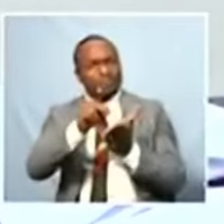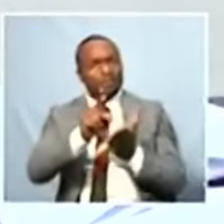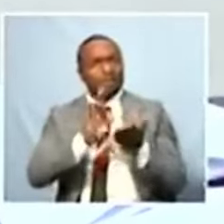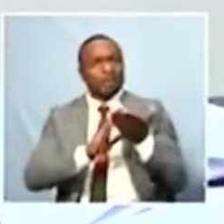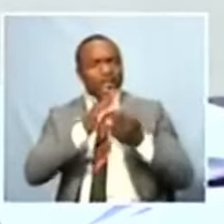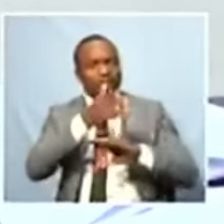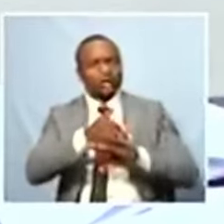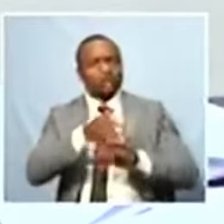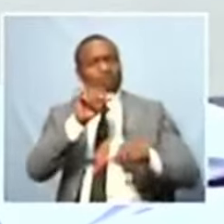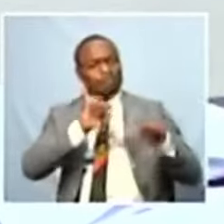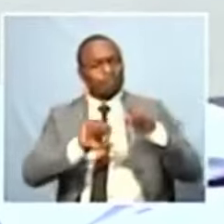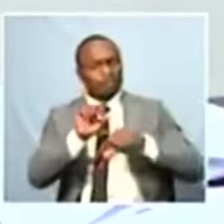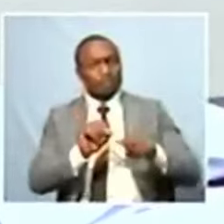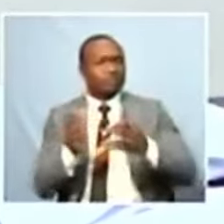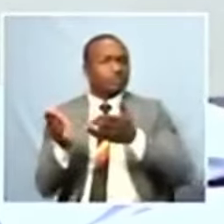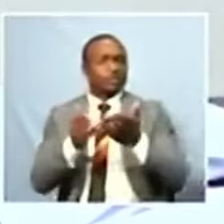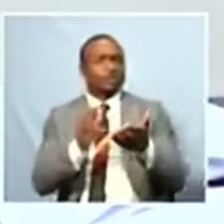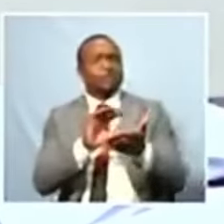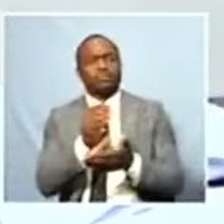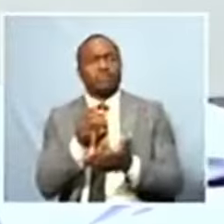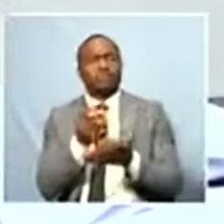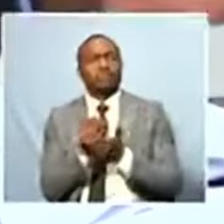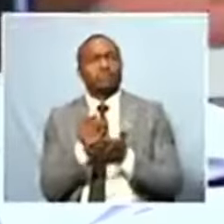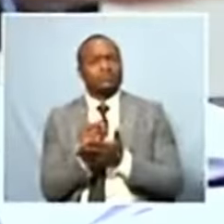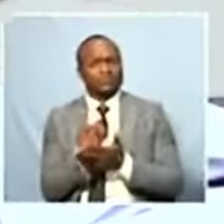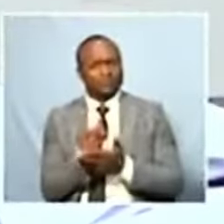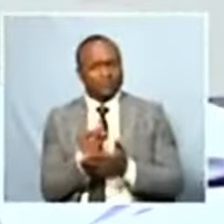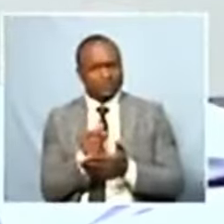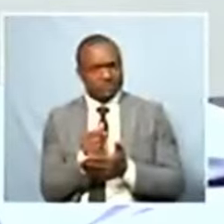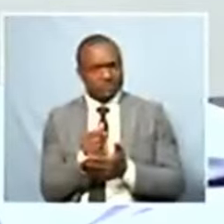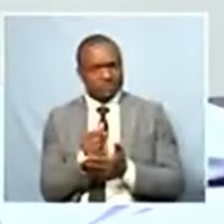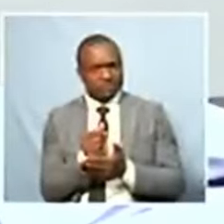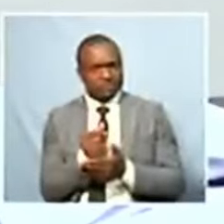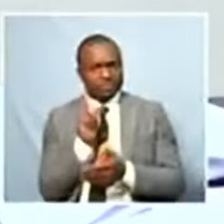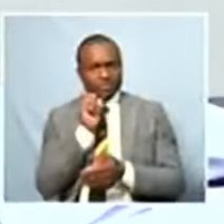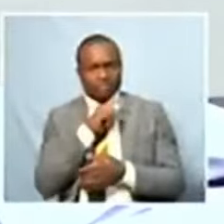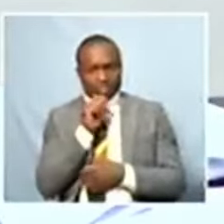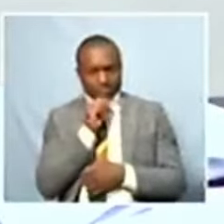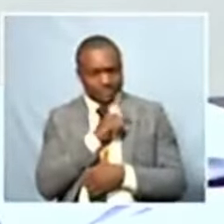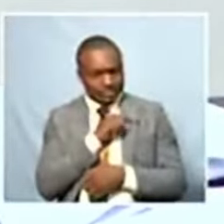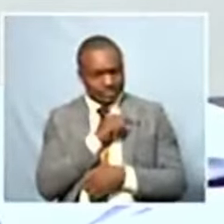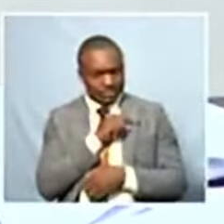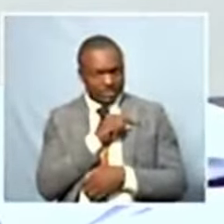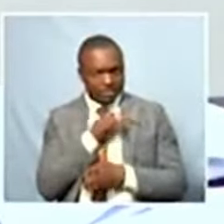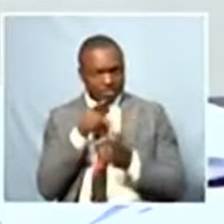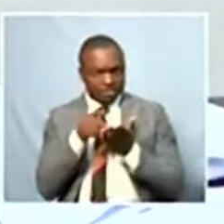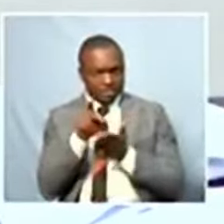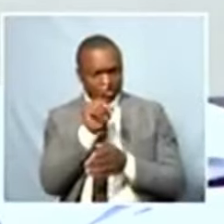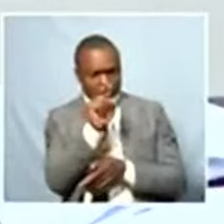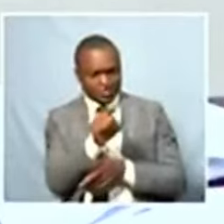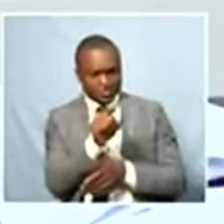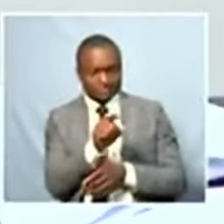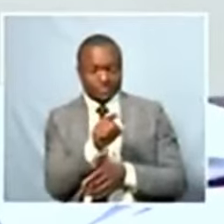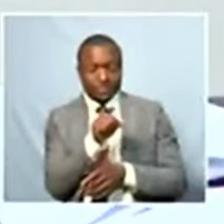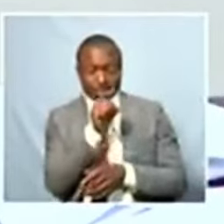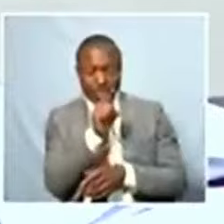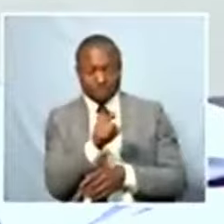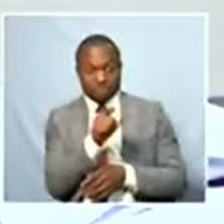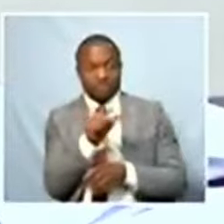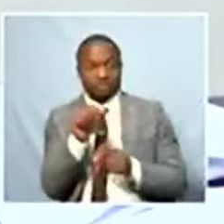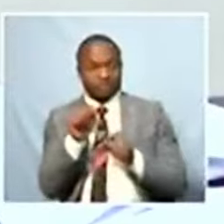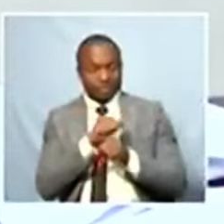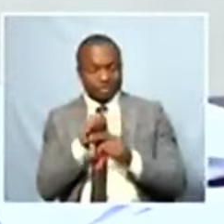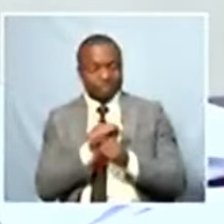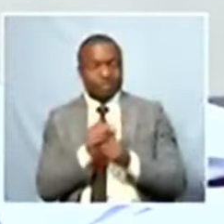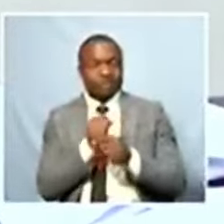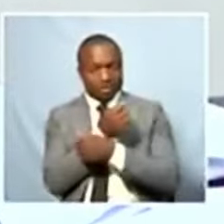assessment to say, no, bring back that money because it was fraudulently paid to you. So those are the practical